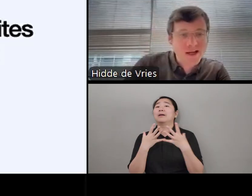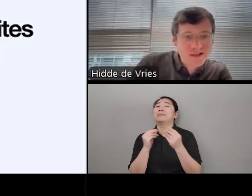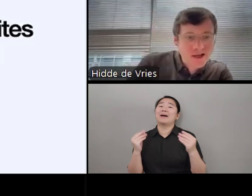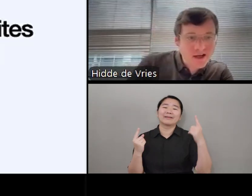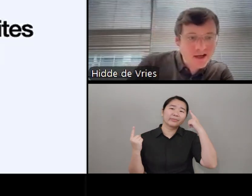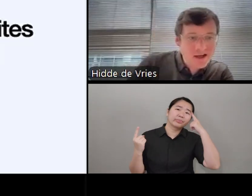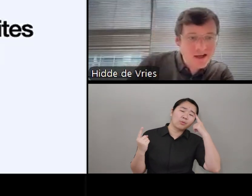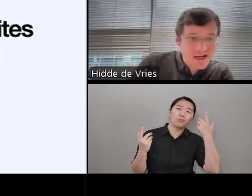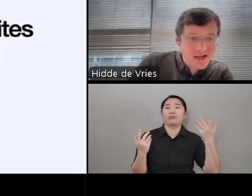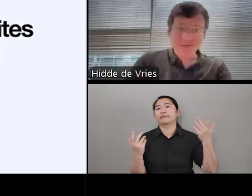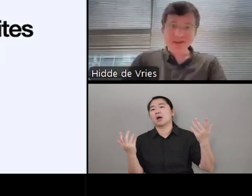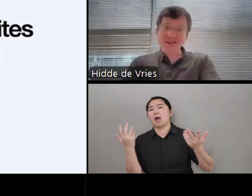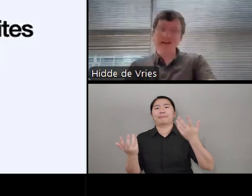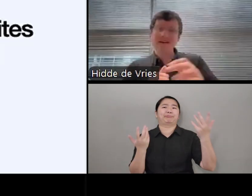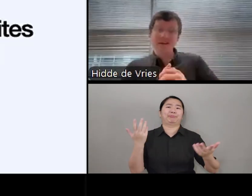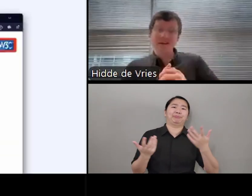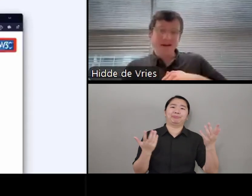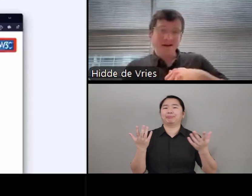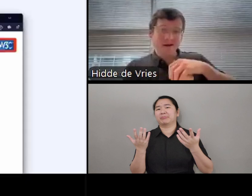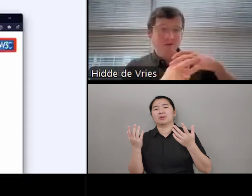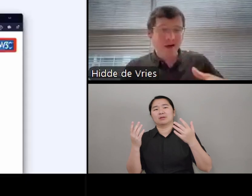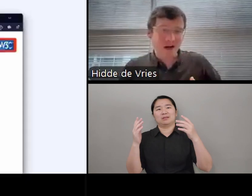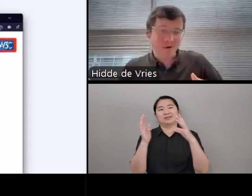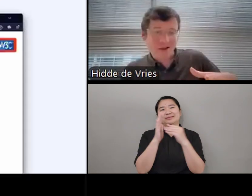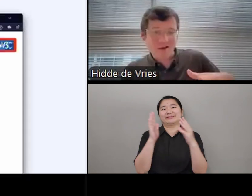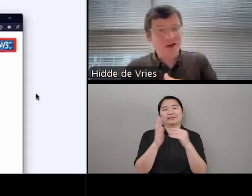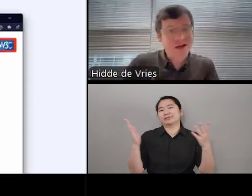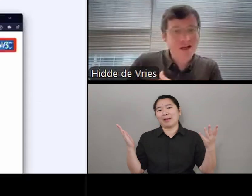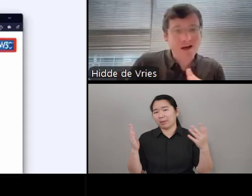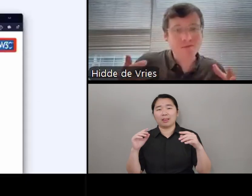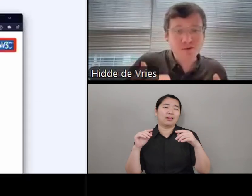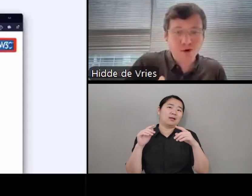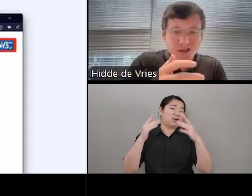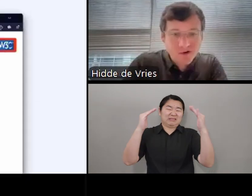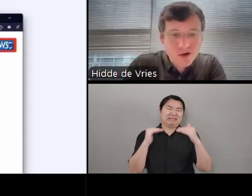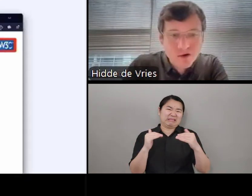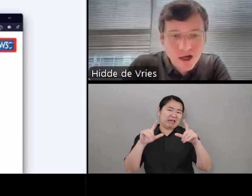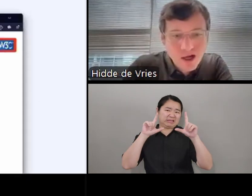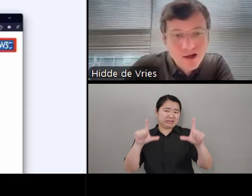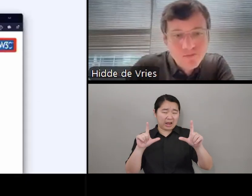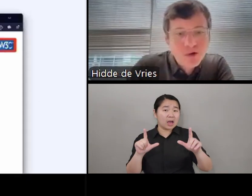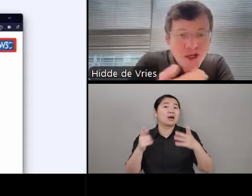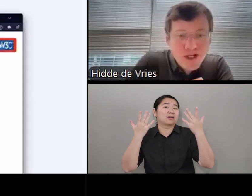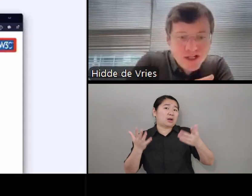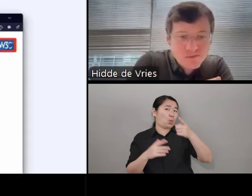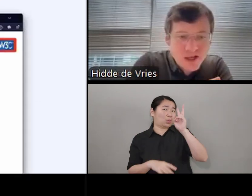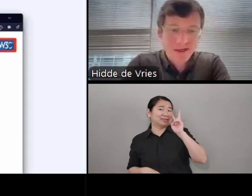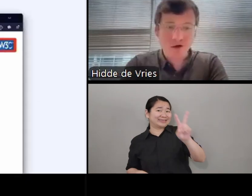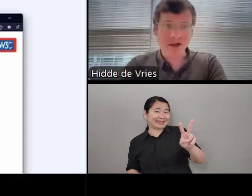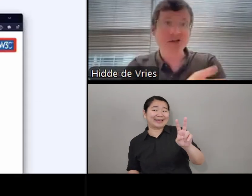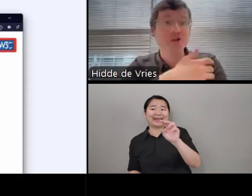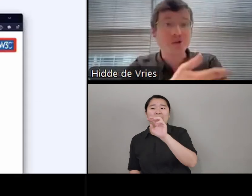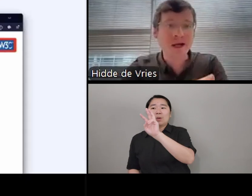And then next slide, please. We are now working on WCAG EM 2.0. We, that is me